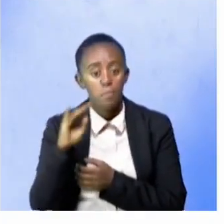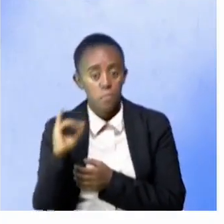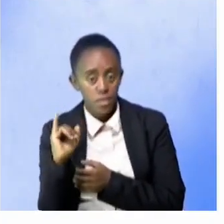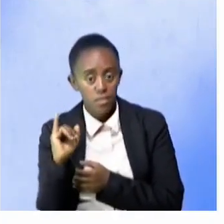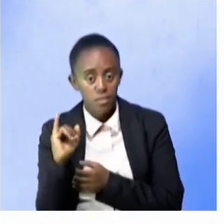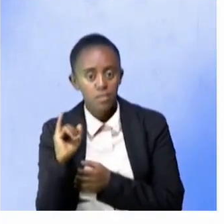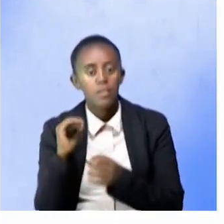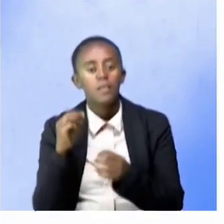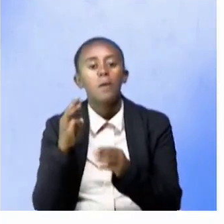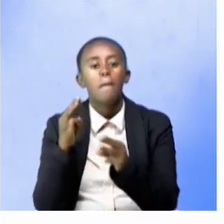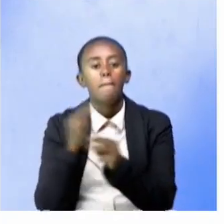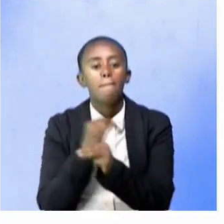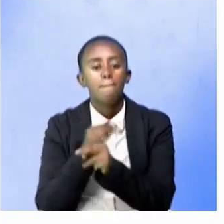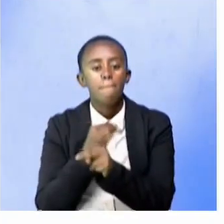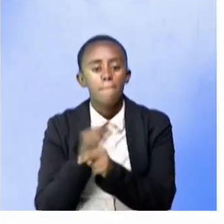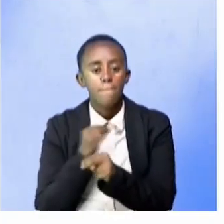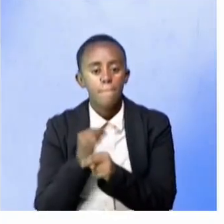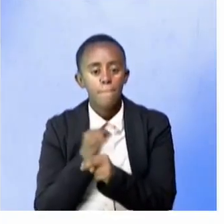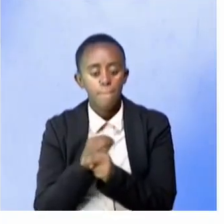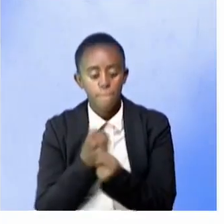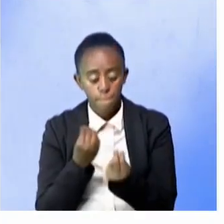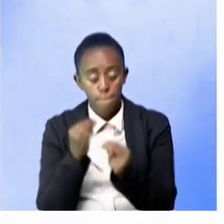is made of